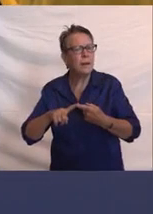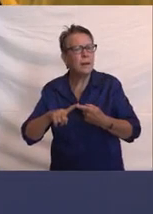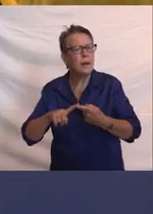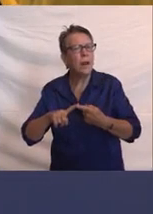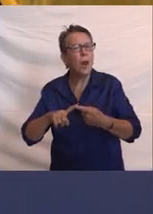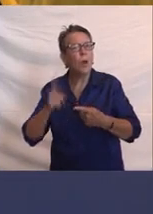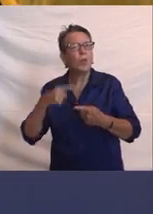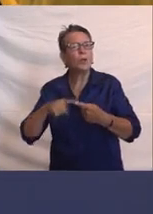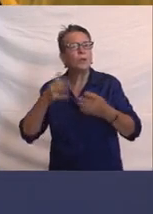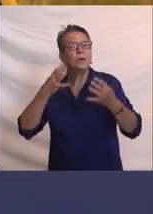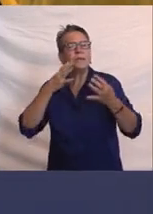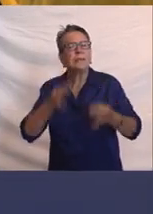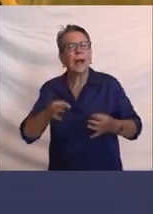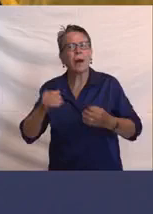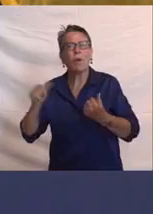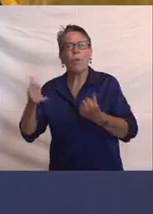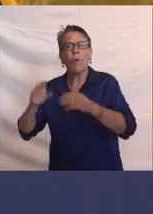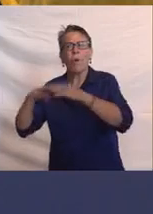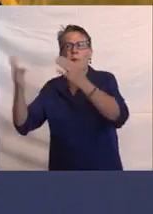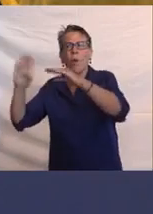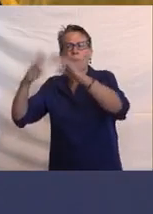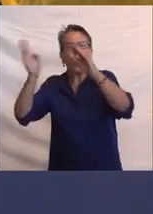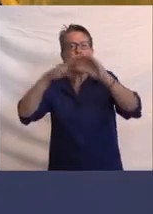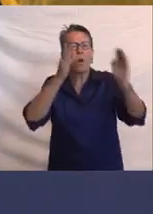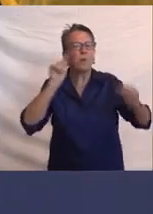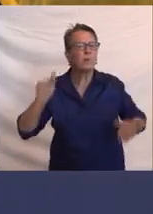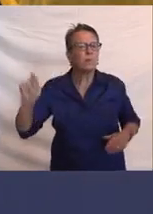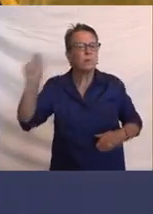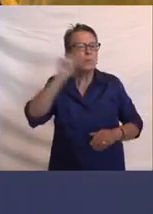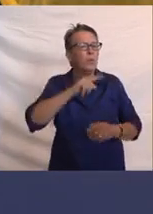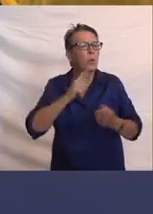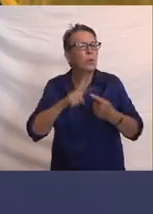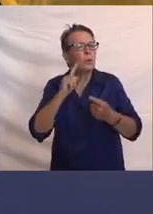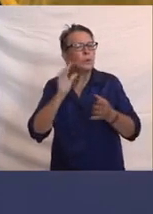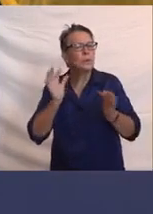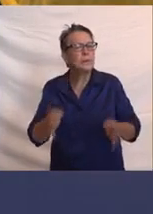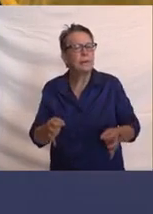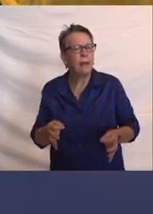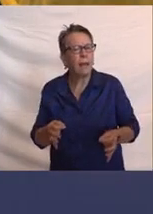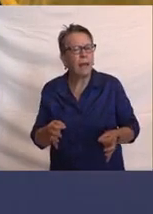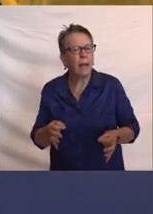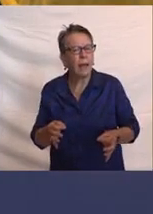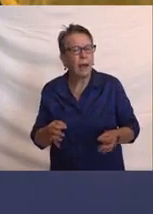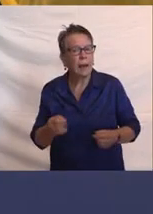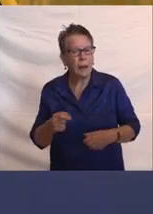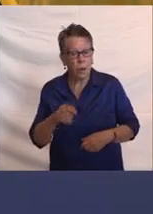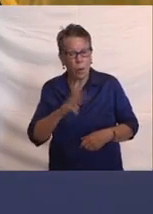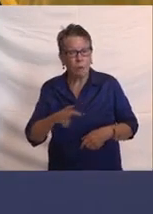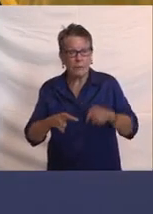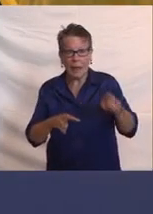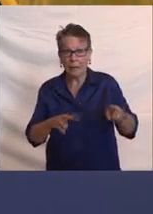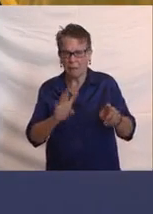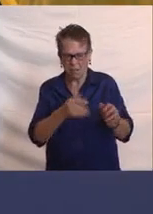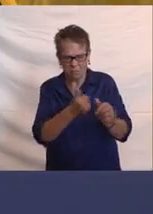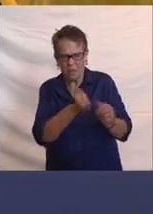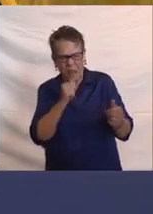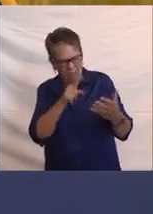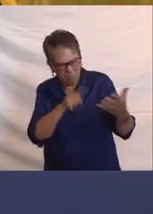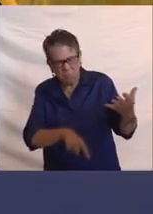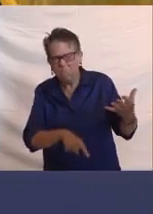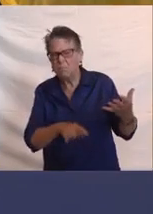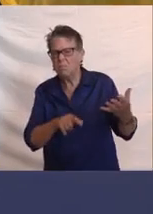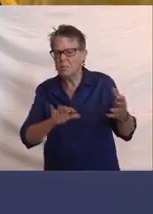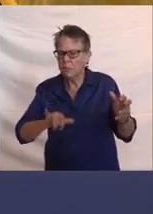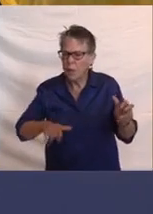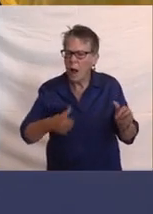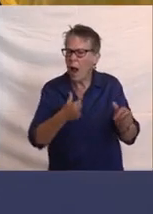blank. When will that be fixed and how frequently will it be updated? And will those updates include the list of schools who have had to go virtual because of COVID